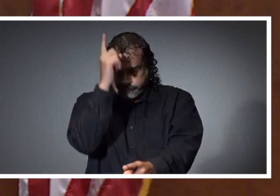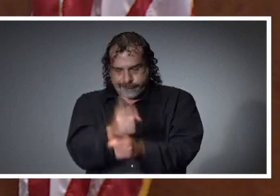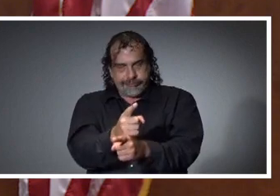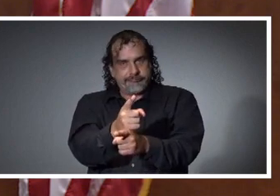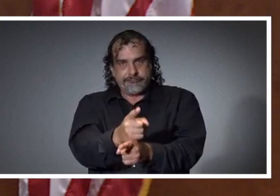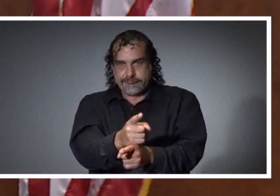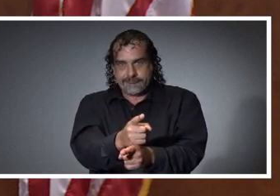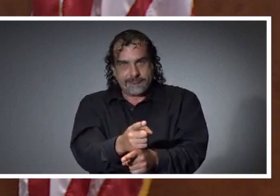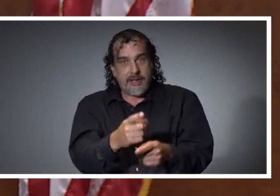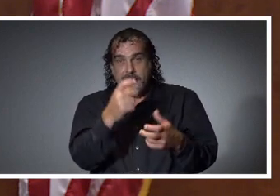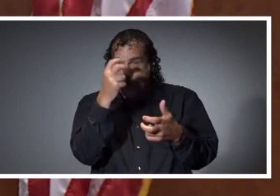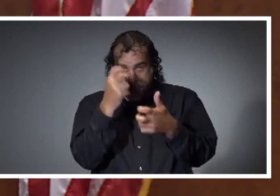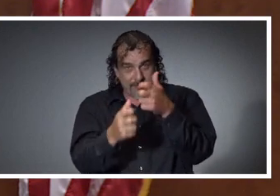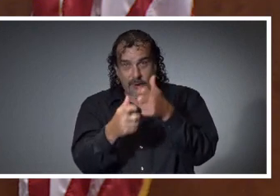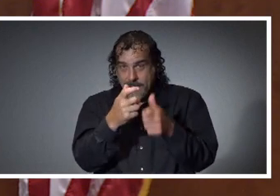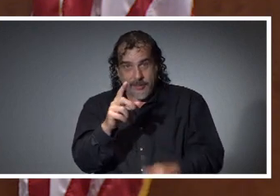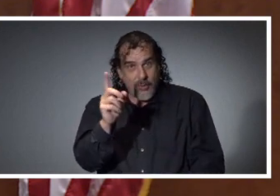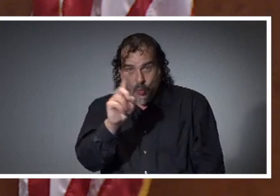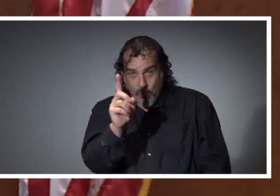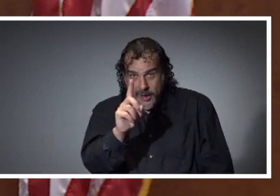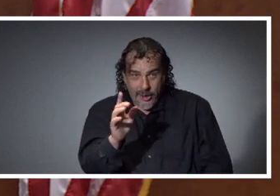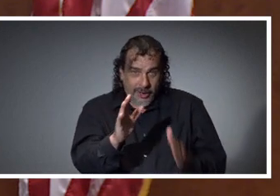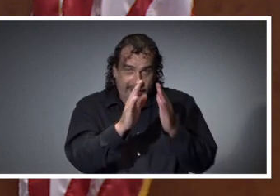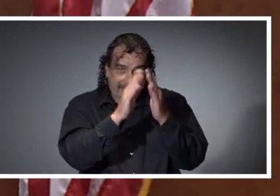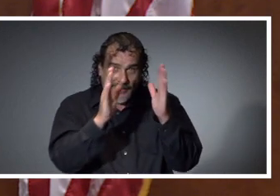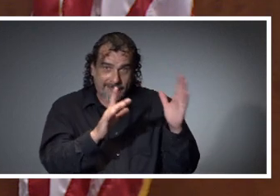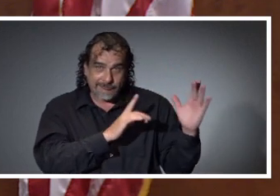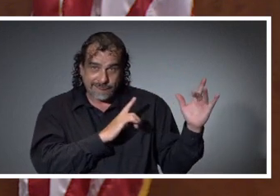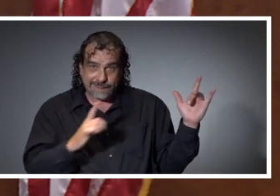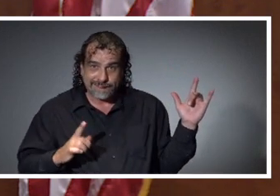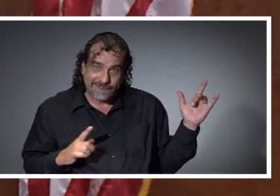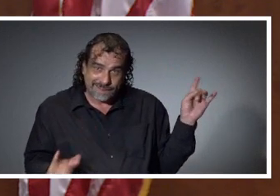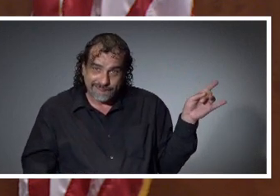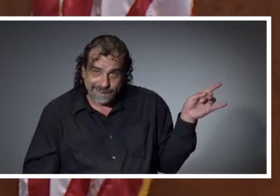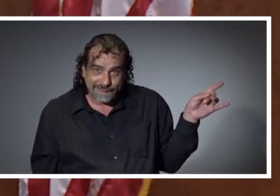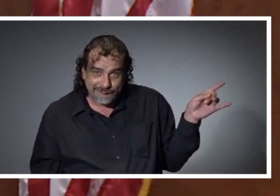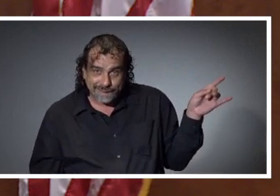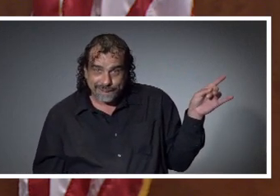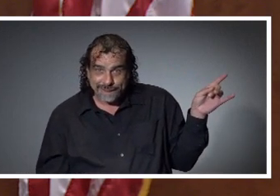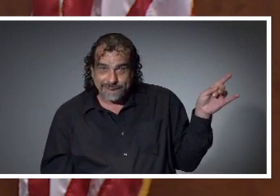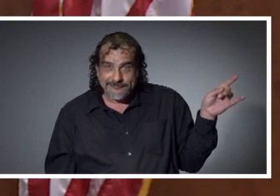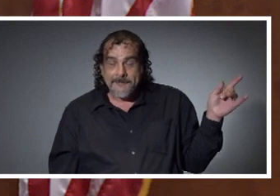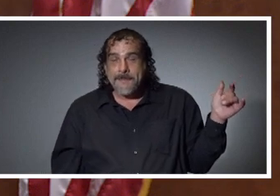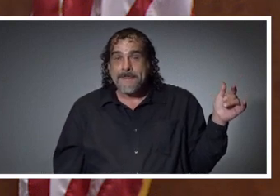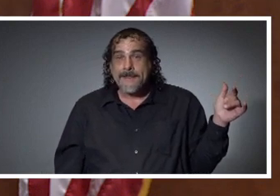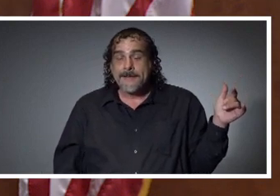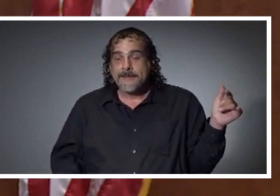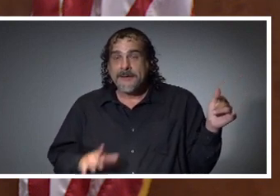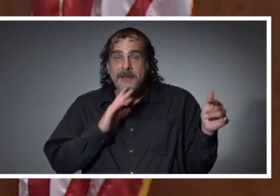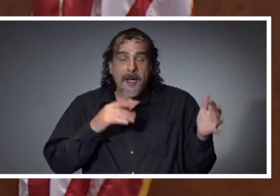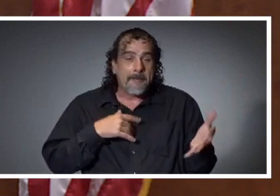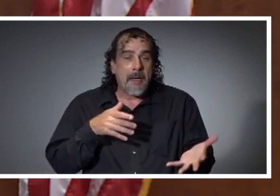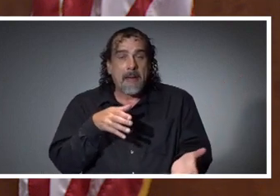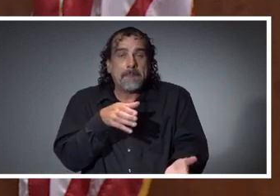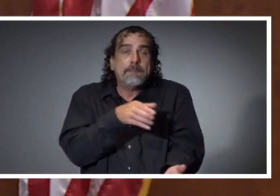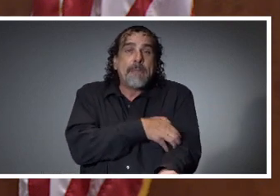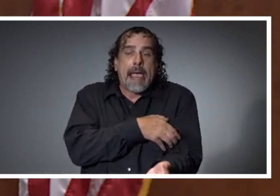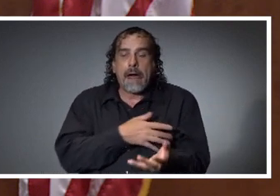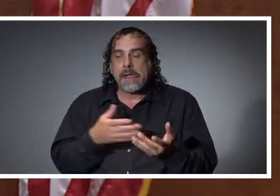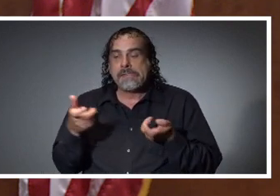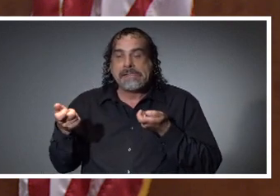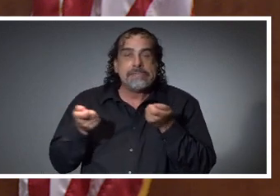problem continues to be in the House, and it continues to be about the power of the